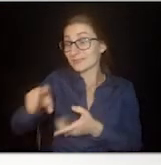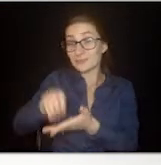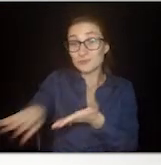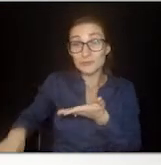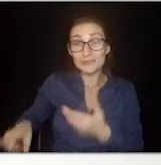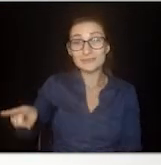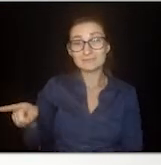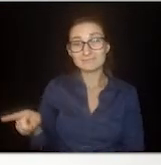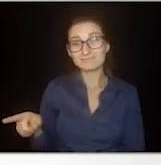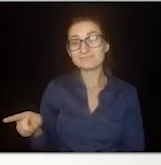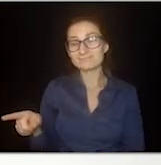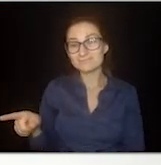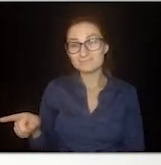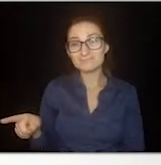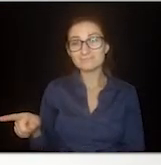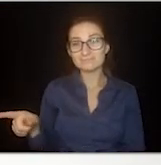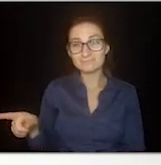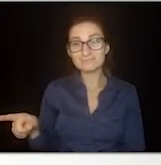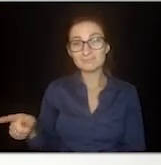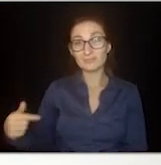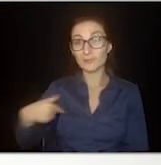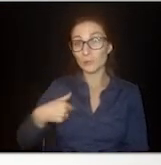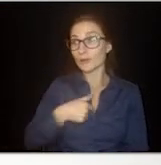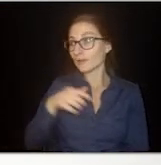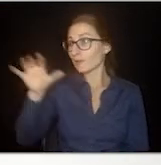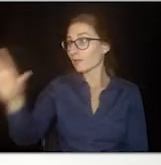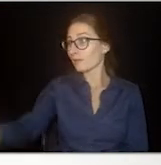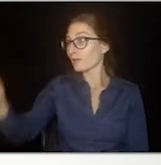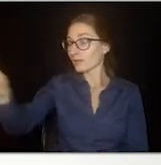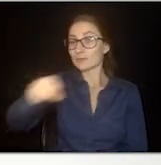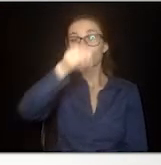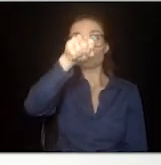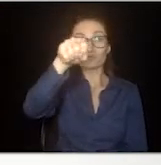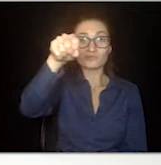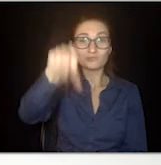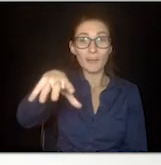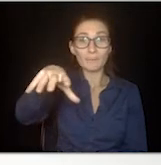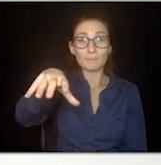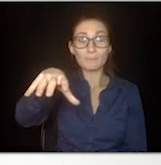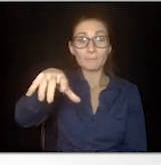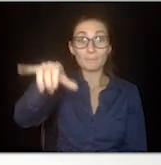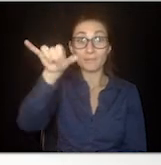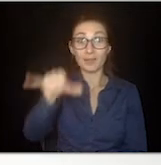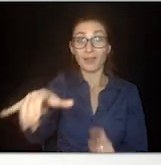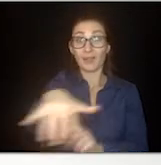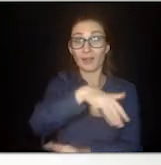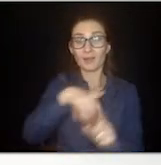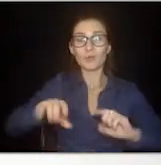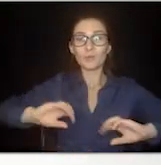kids. We drop them into these things where they have no